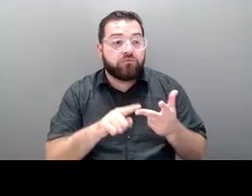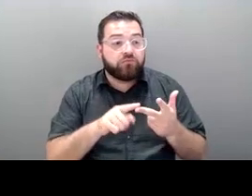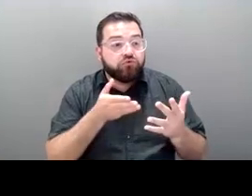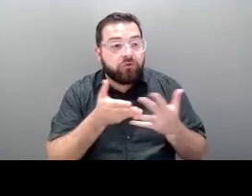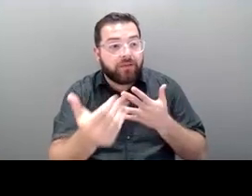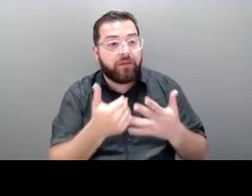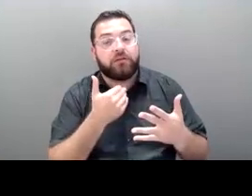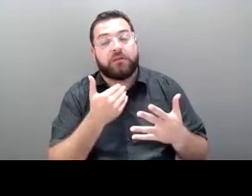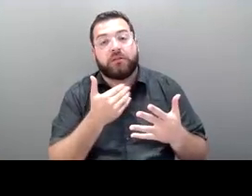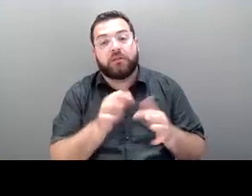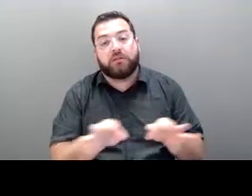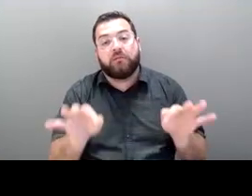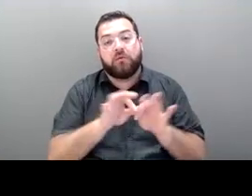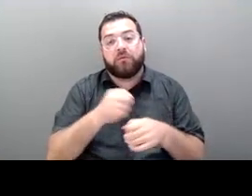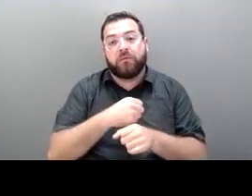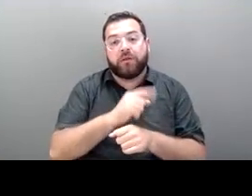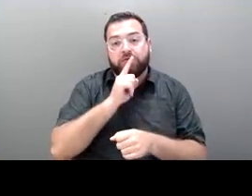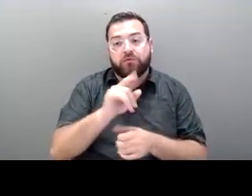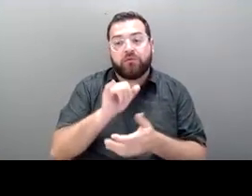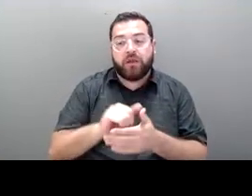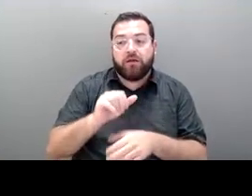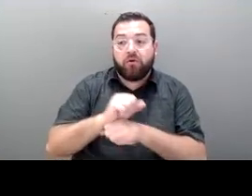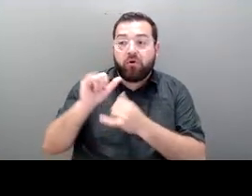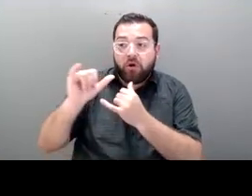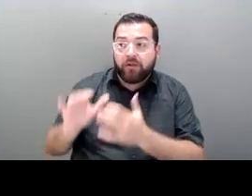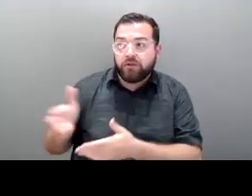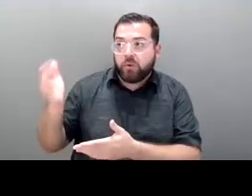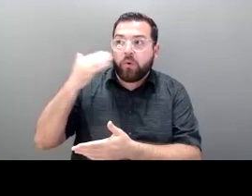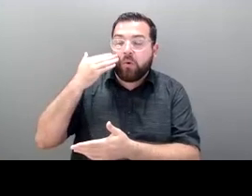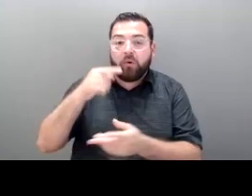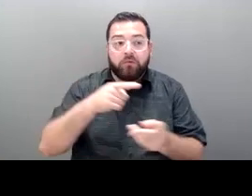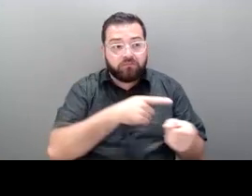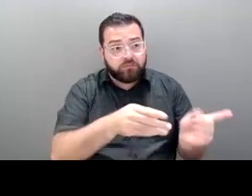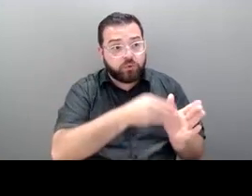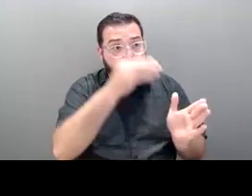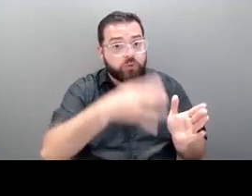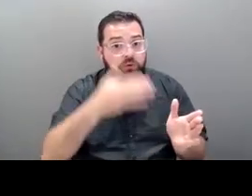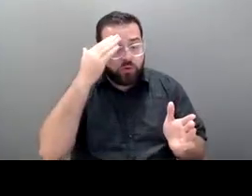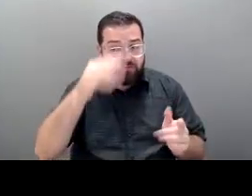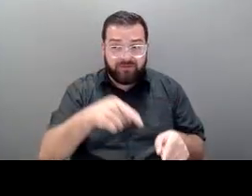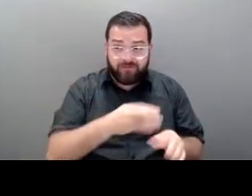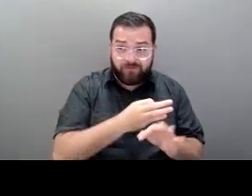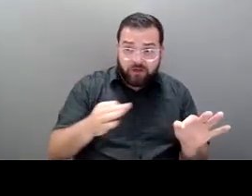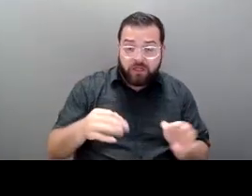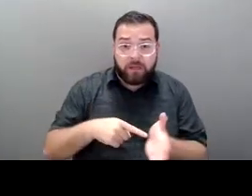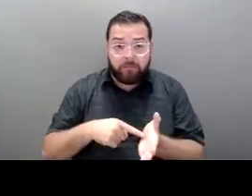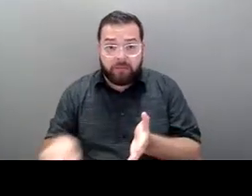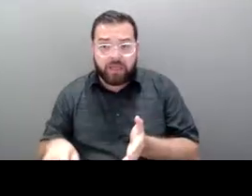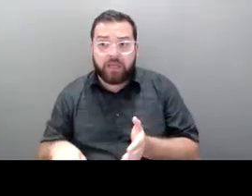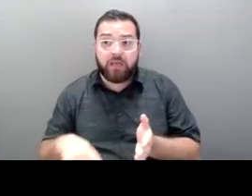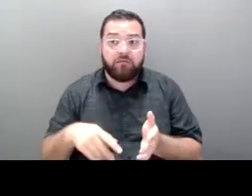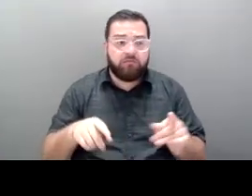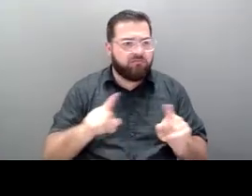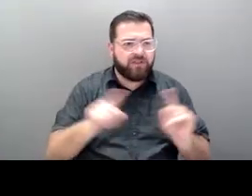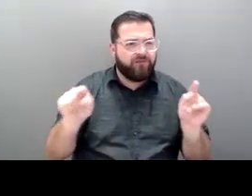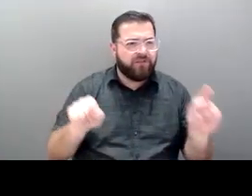that colleagues know, students know, is this free? Is it paid? What is the difference between the free version and the paid version? And by